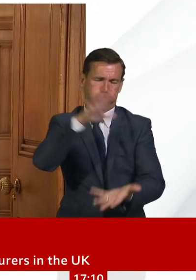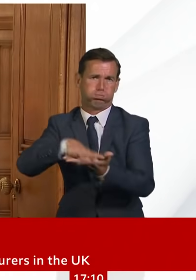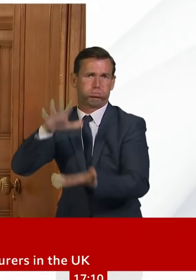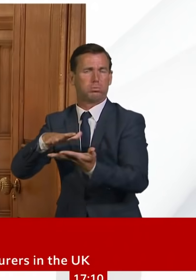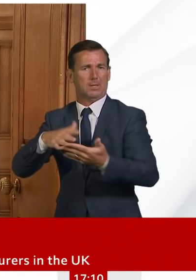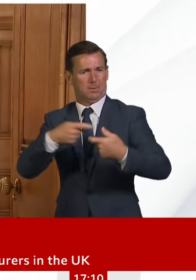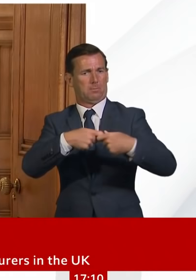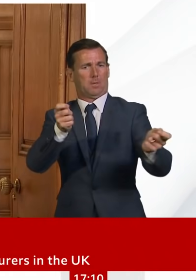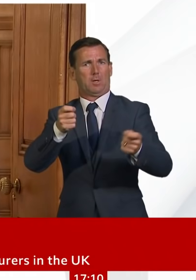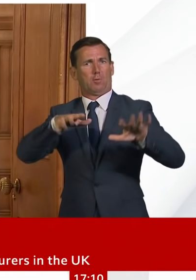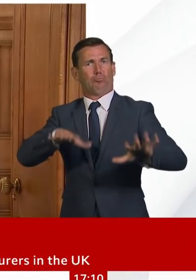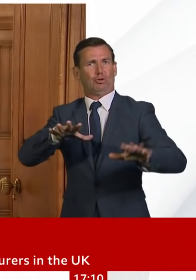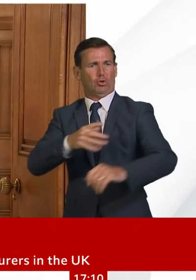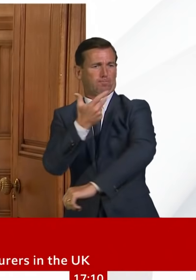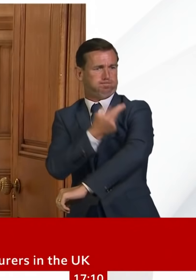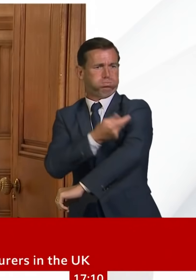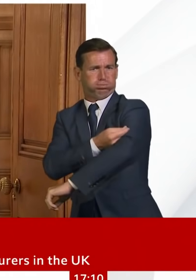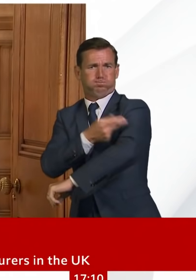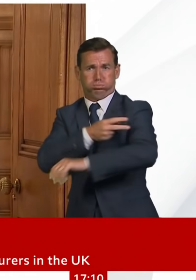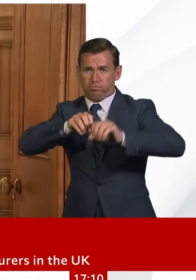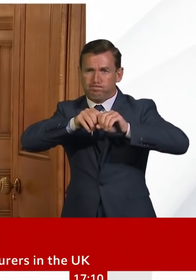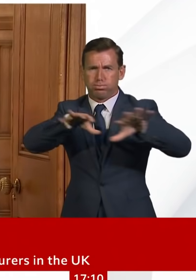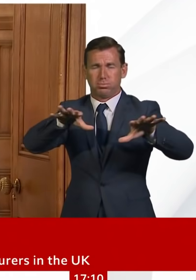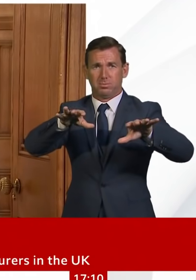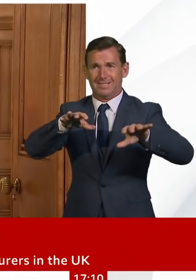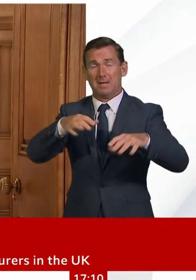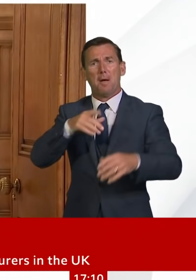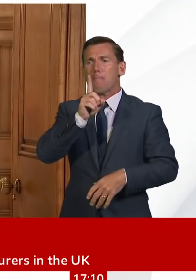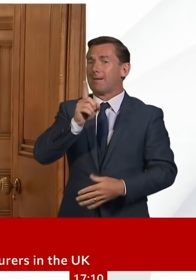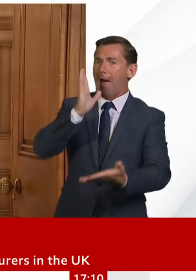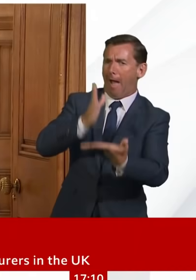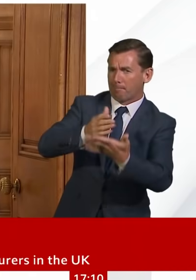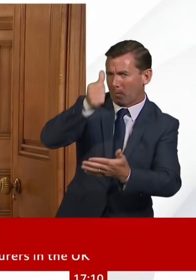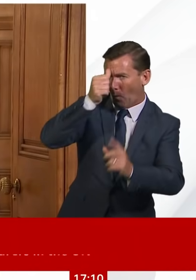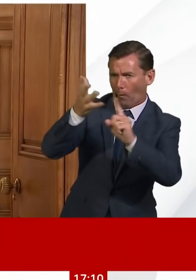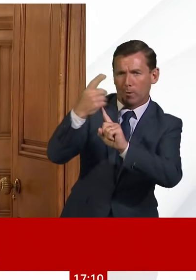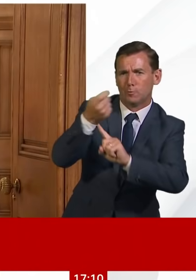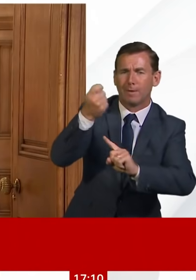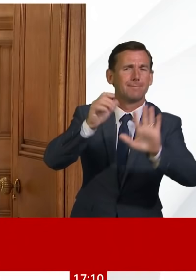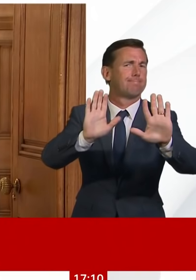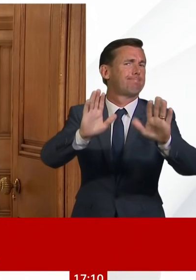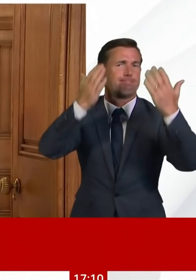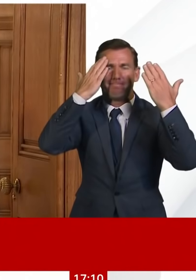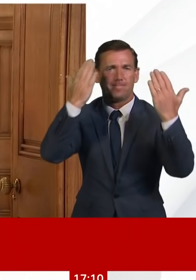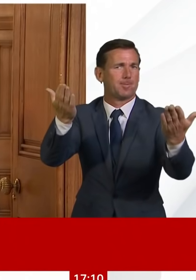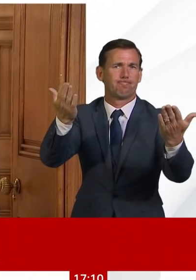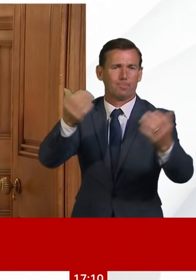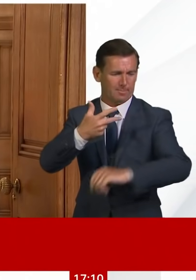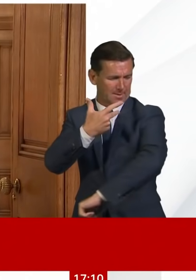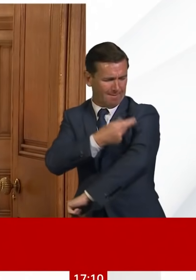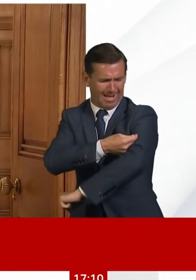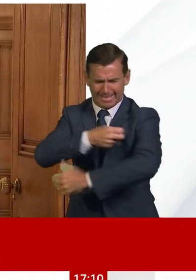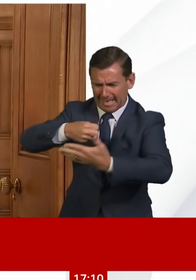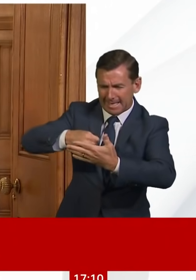humanly possible. Nothing about this process is certain. Vaccine development is a process